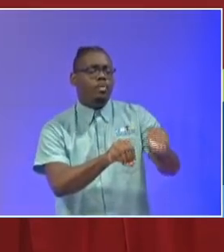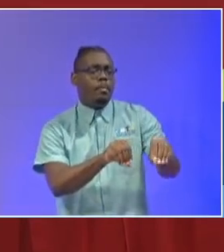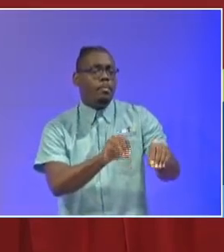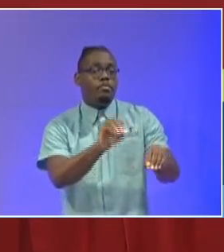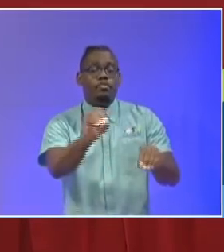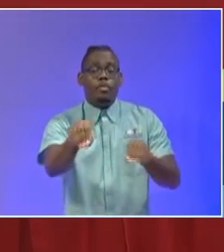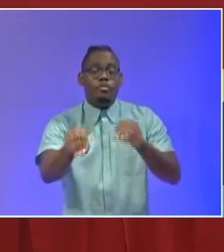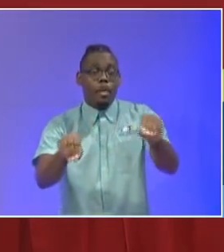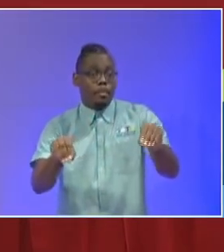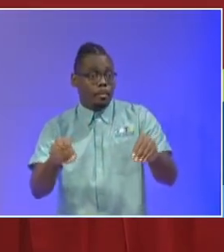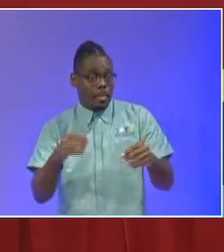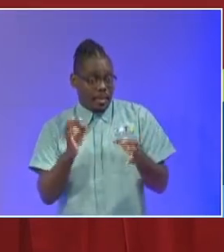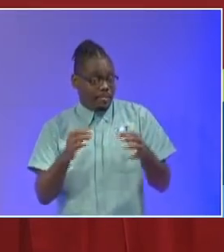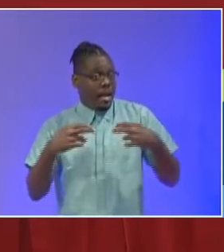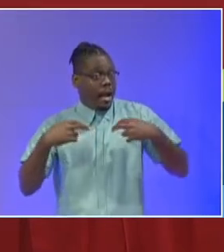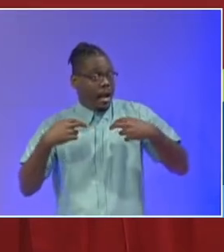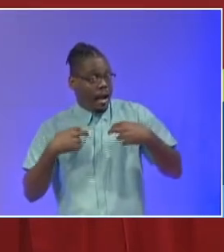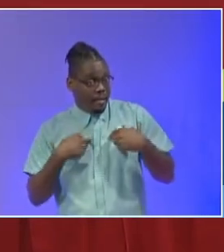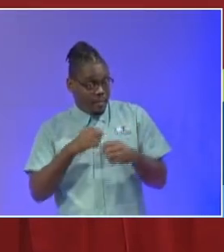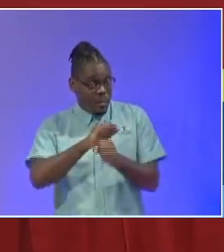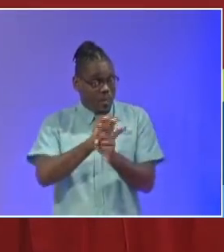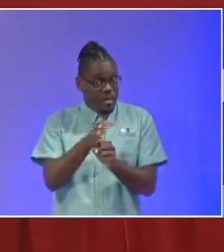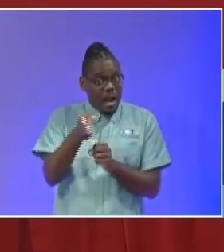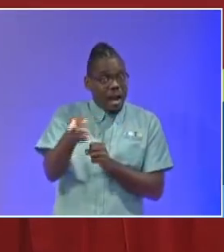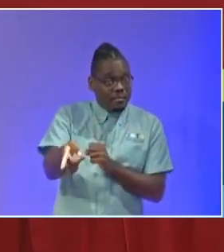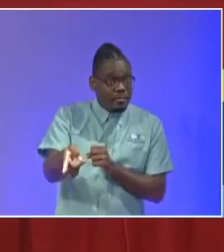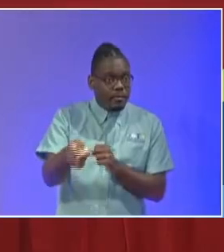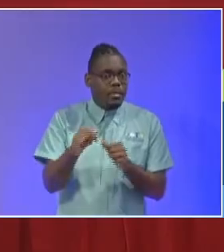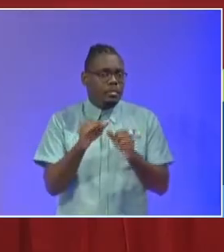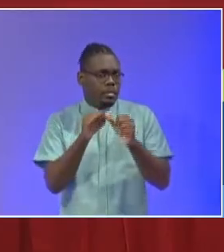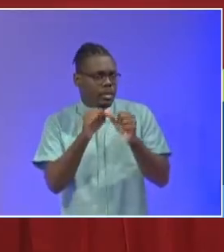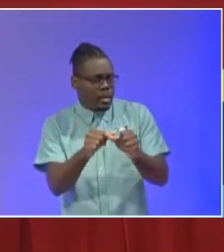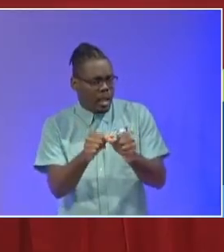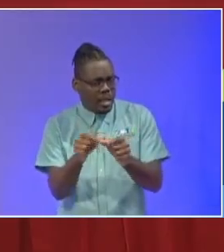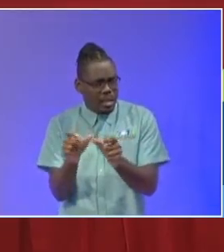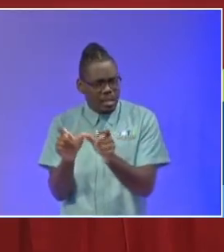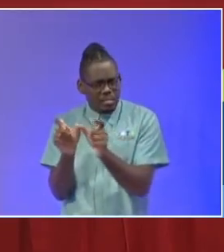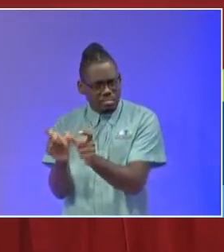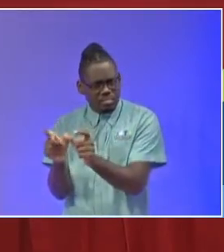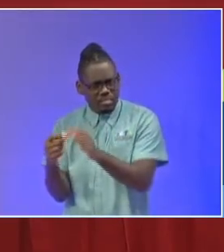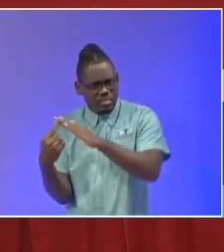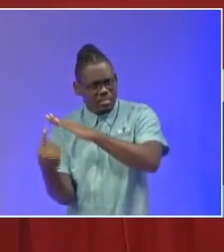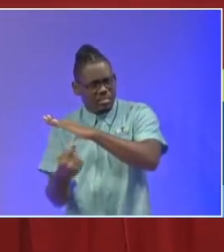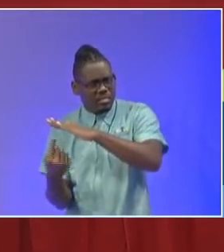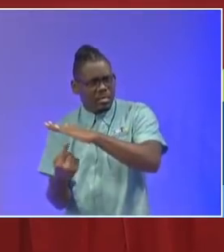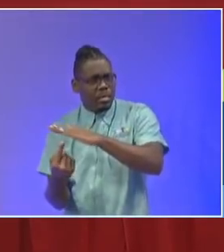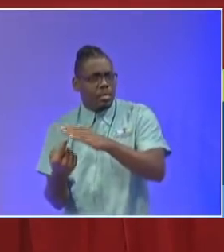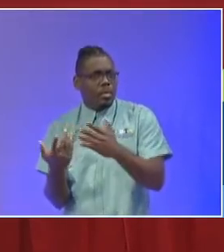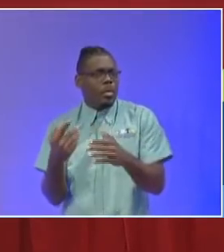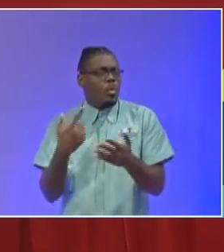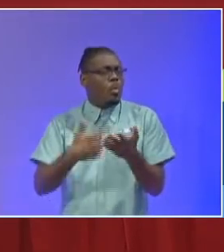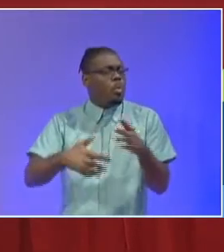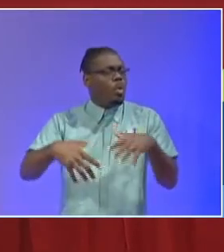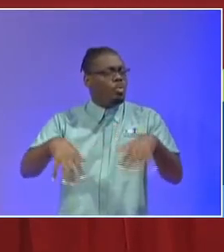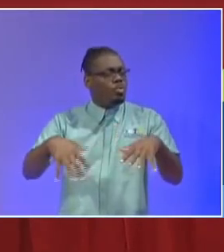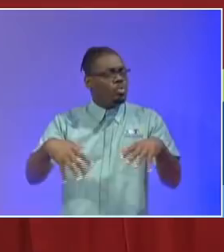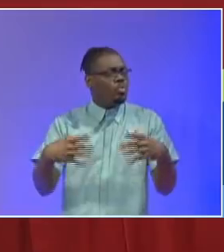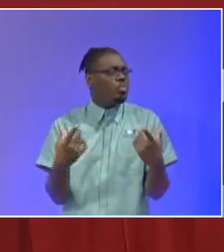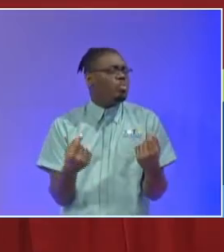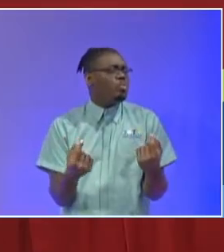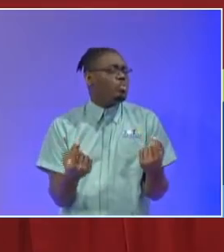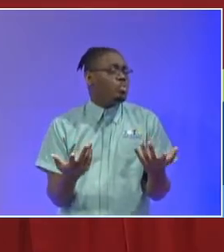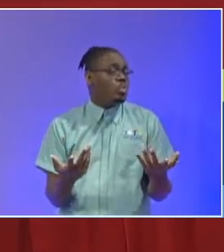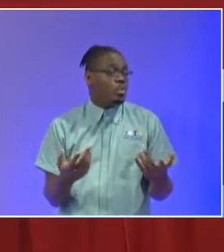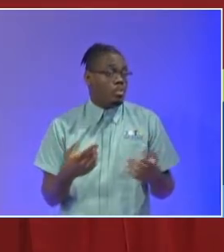has to quarantine or what does she do from there? Thank you. So that's a technical question, and I Yeah. will